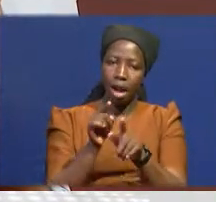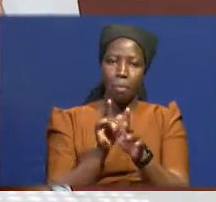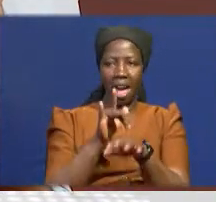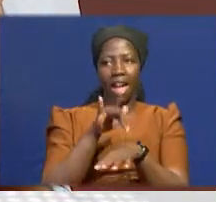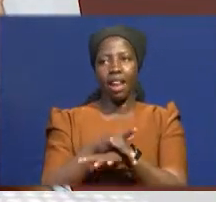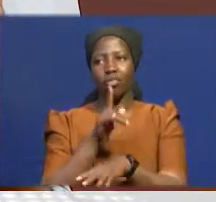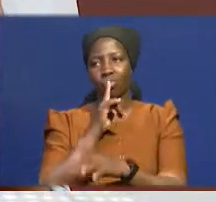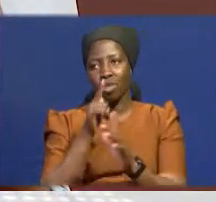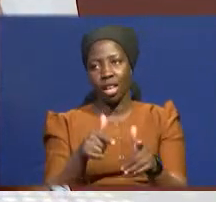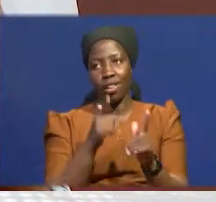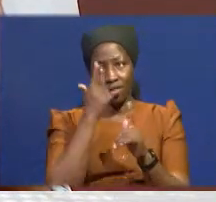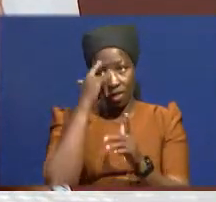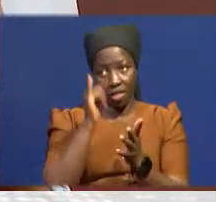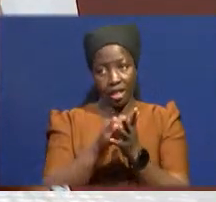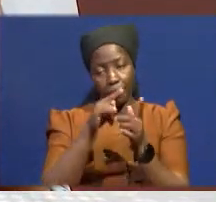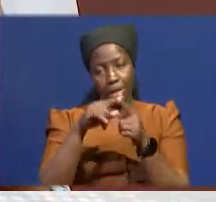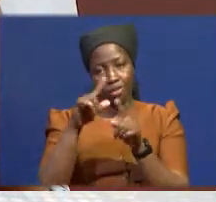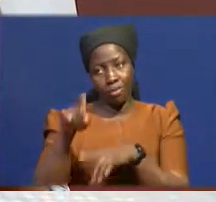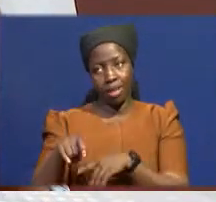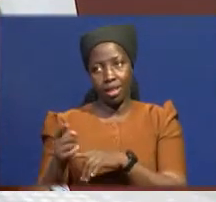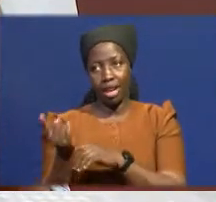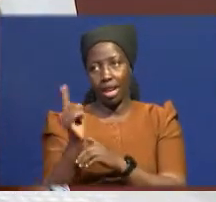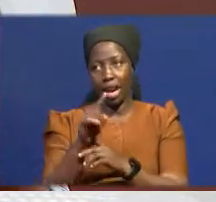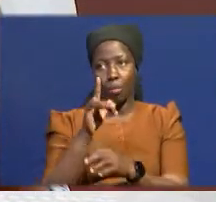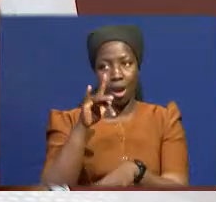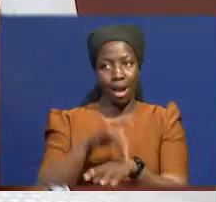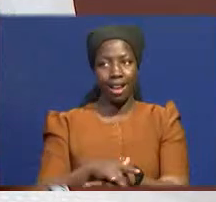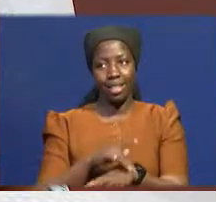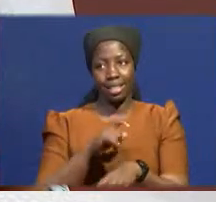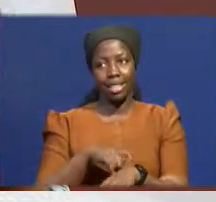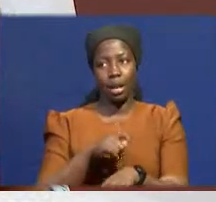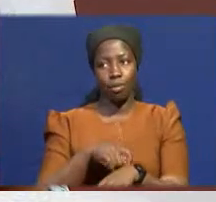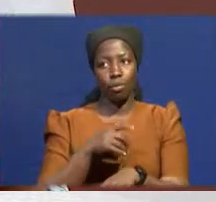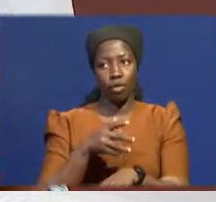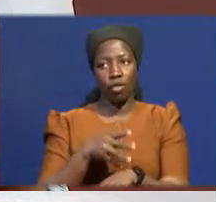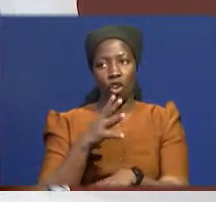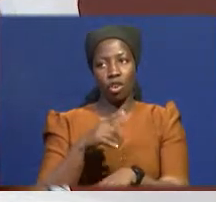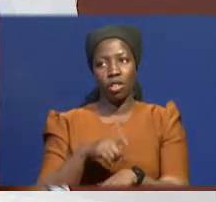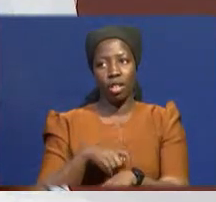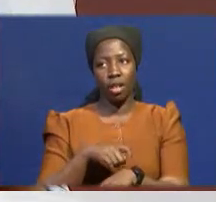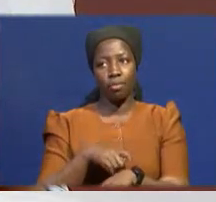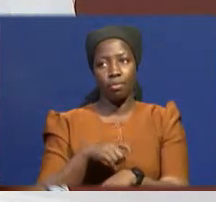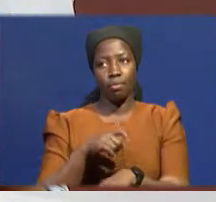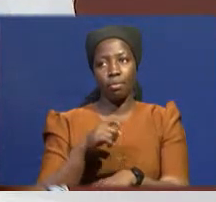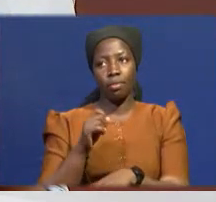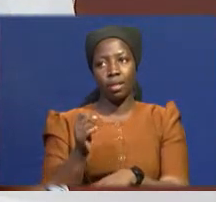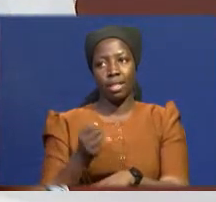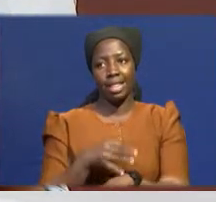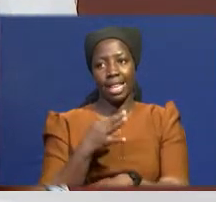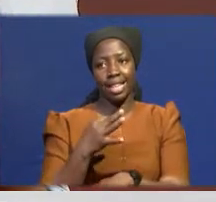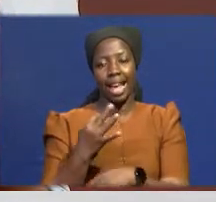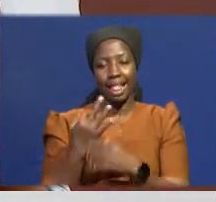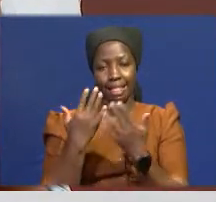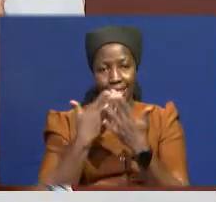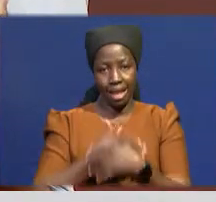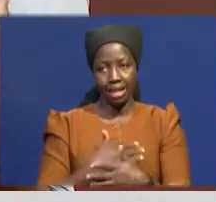that, but you have to come in pretty early, 4 a.m., 3 a.m. That we can allow you to go in, especially for the first